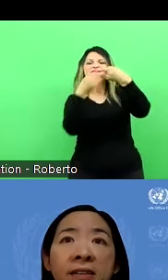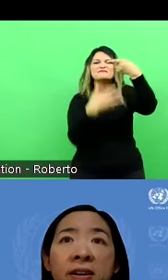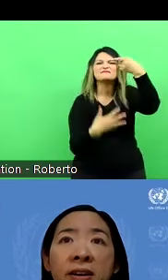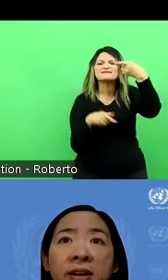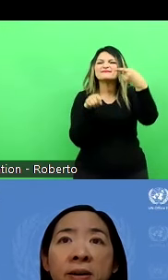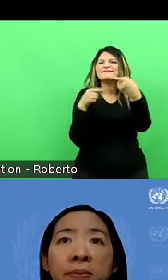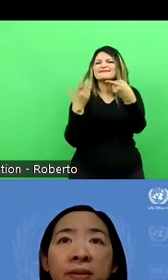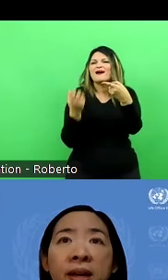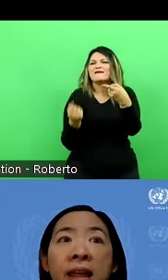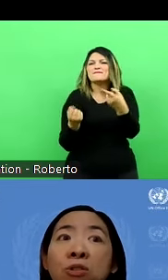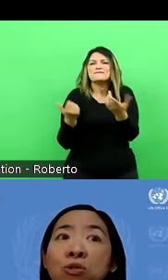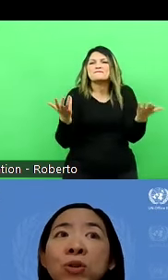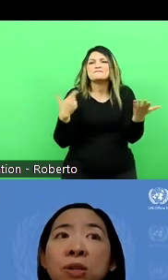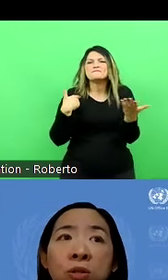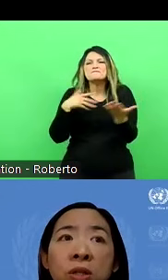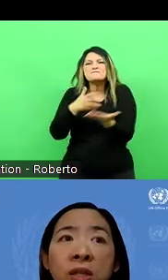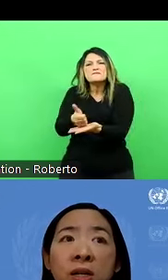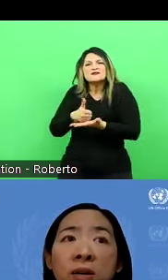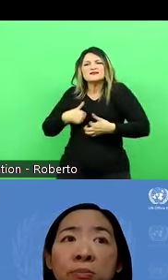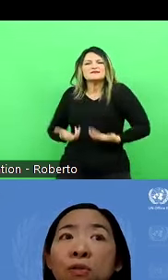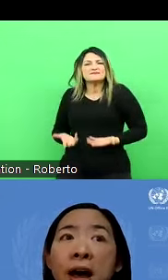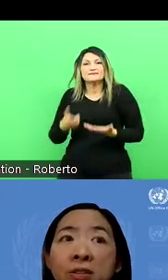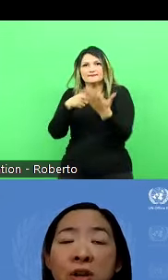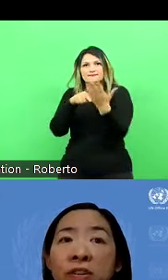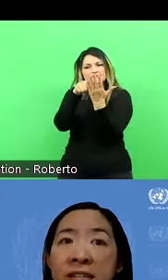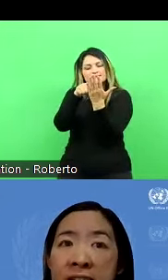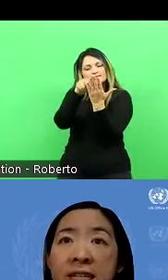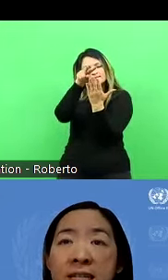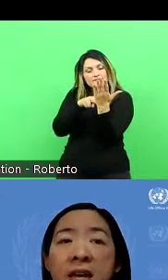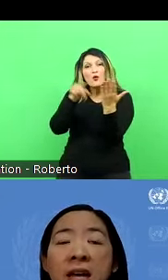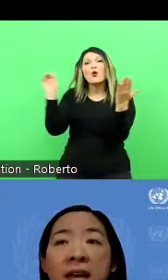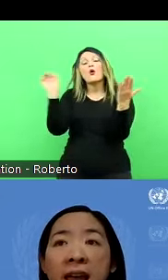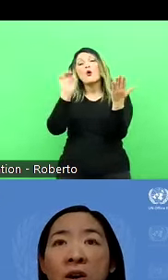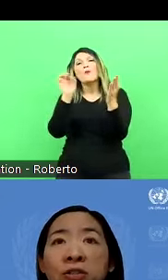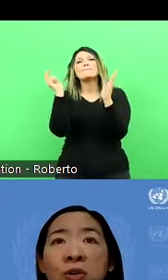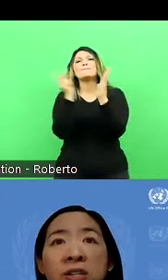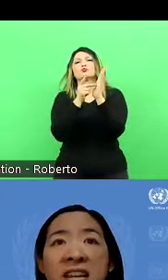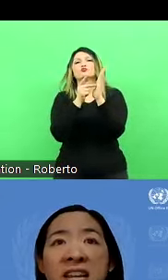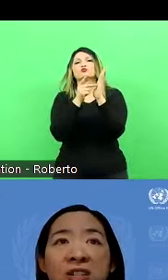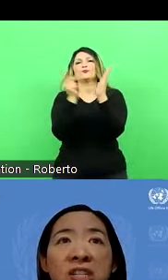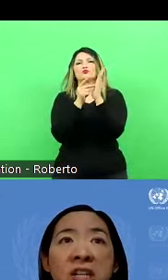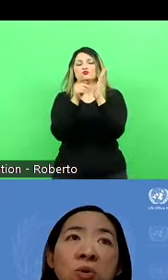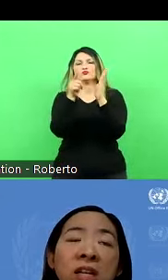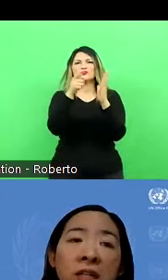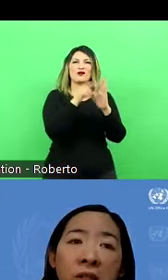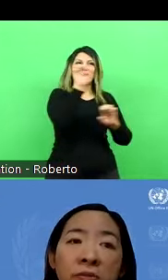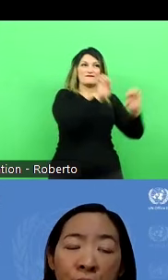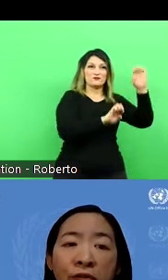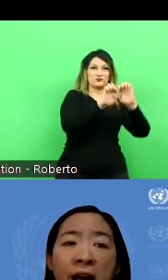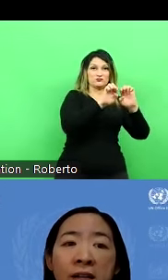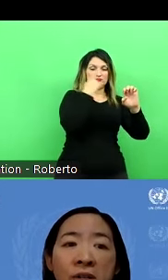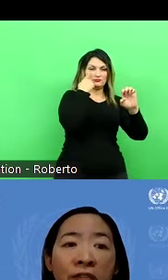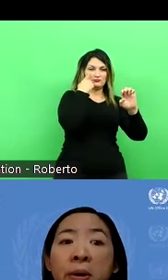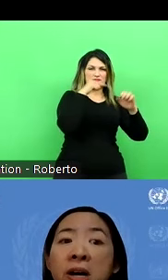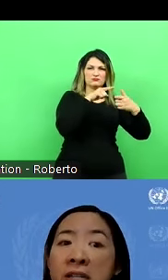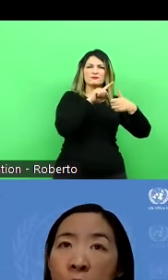that allow you to include the profiles of the cities, and also the sections that you can include the